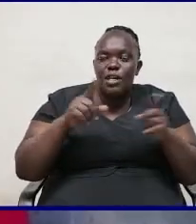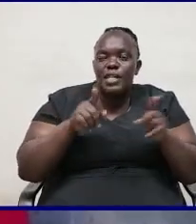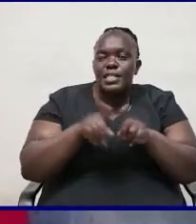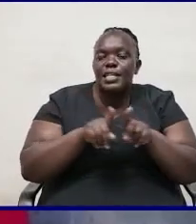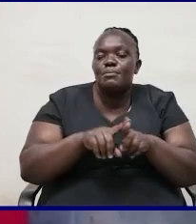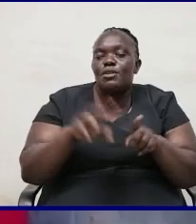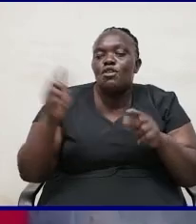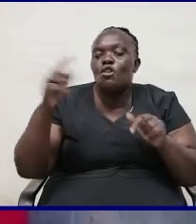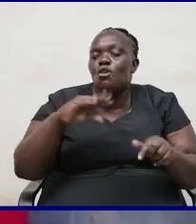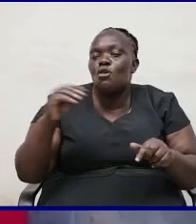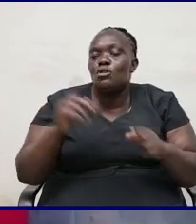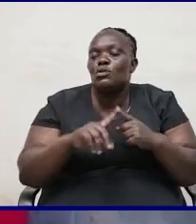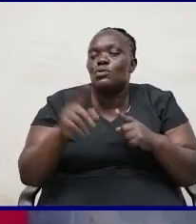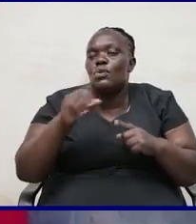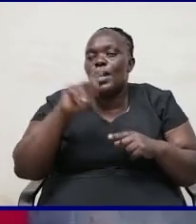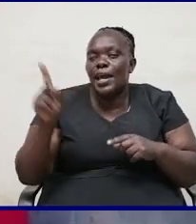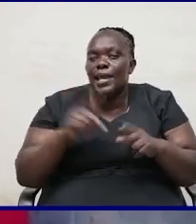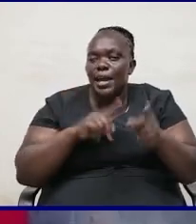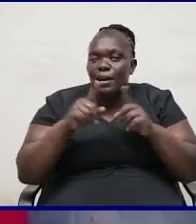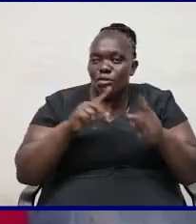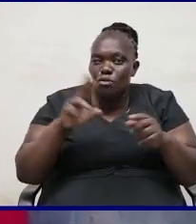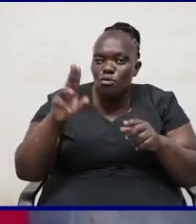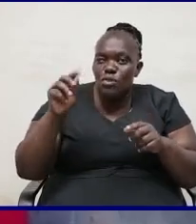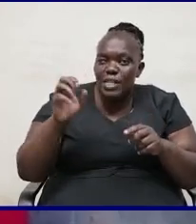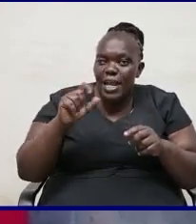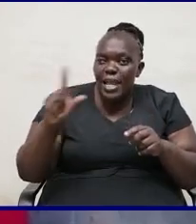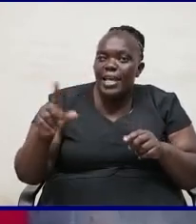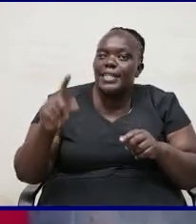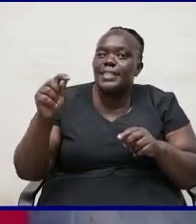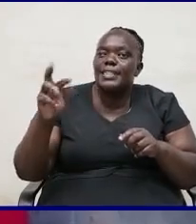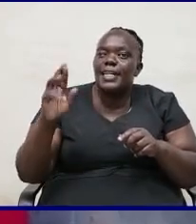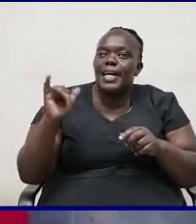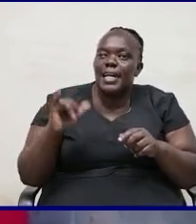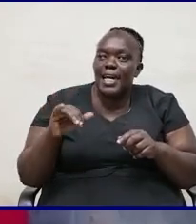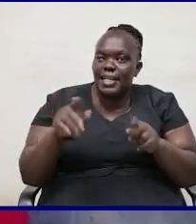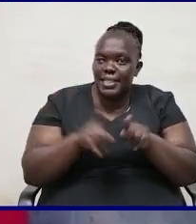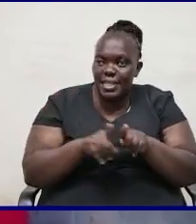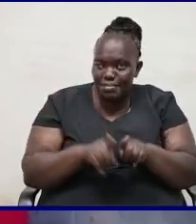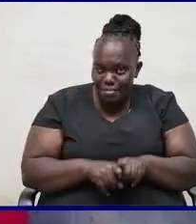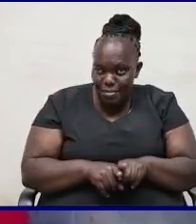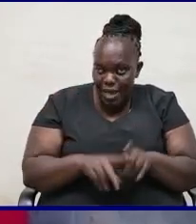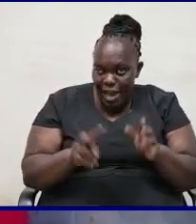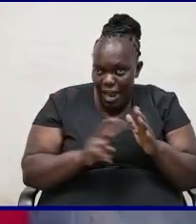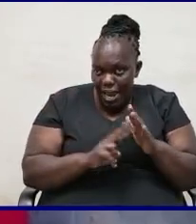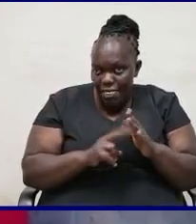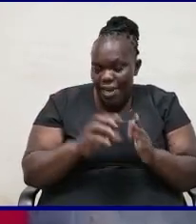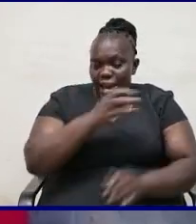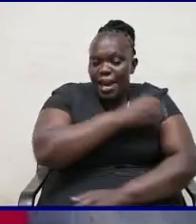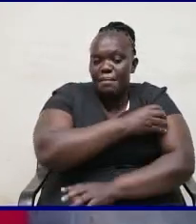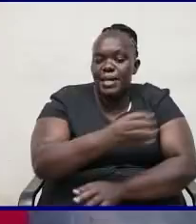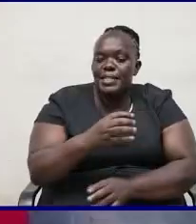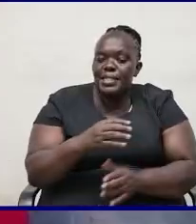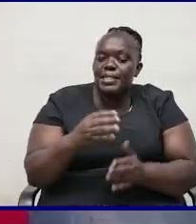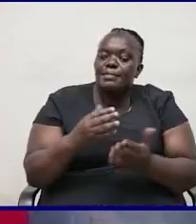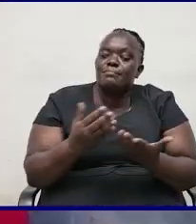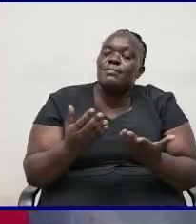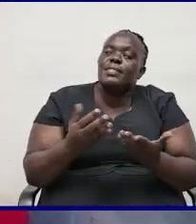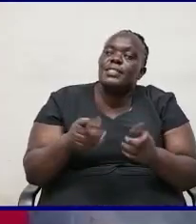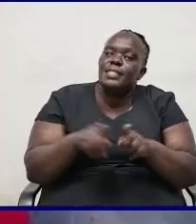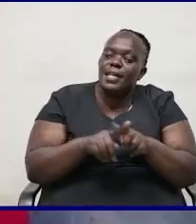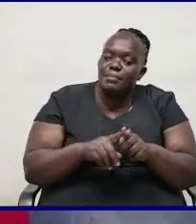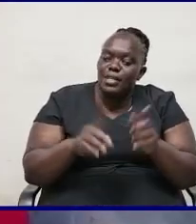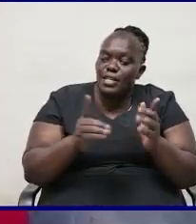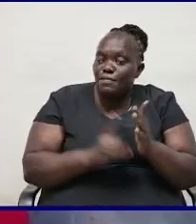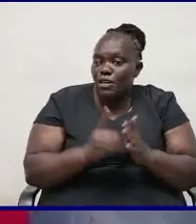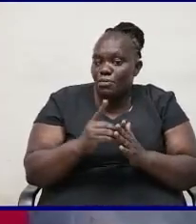lot of it goes to Kenya Tourism Board, Kenya Italy College, TRI, and so on. But under the capacity programs and even development,